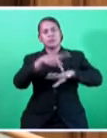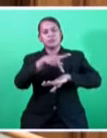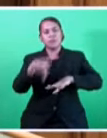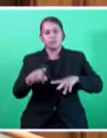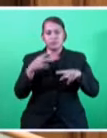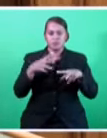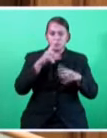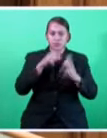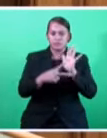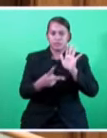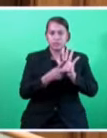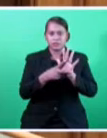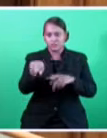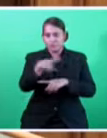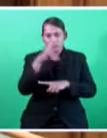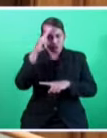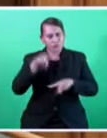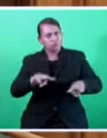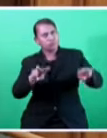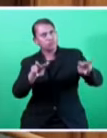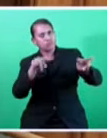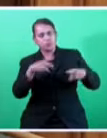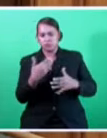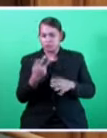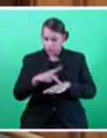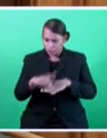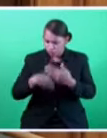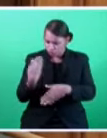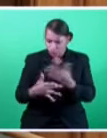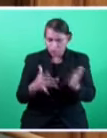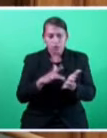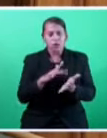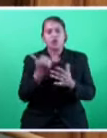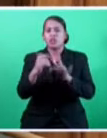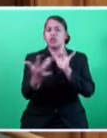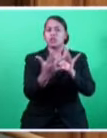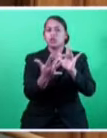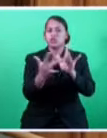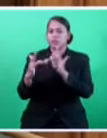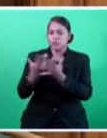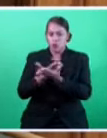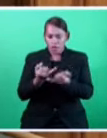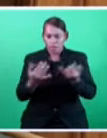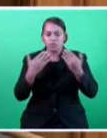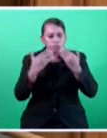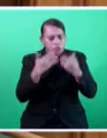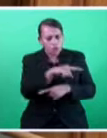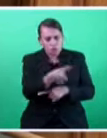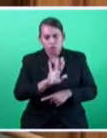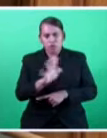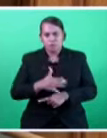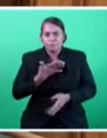broadcast of the proceedings on television and the internet. Thank you for taking